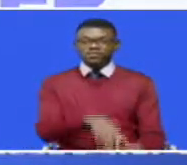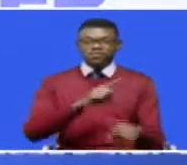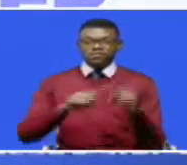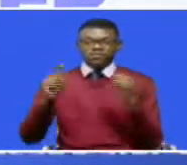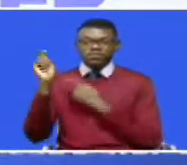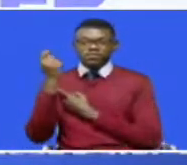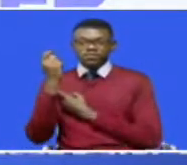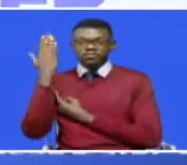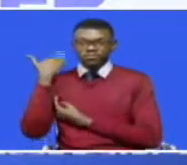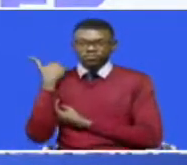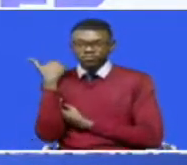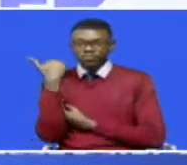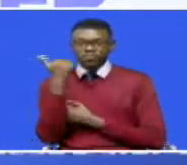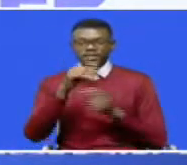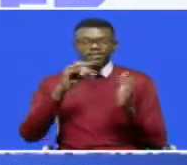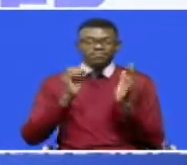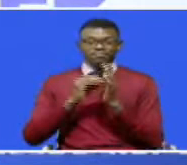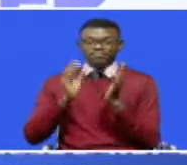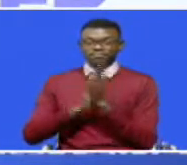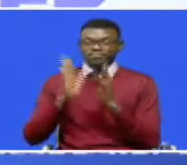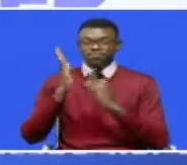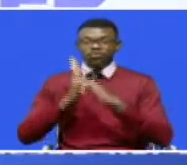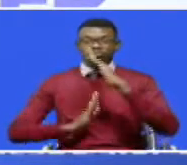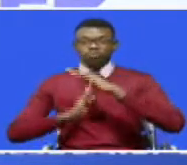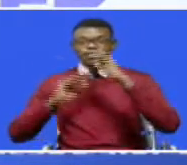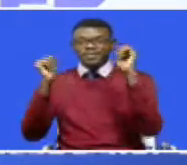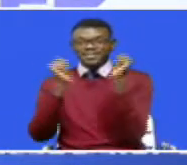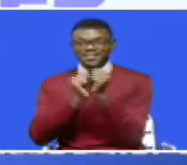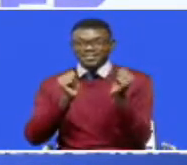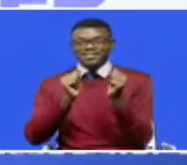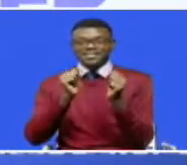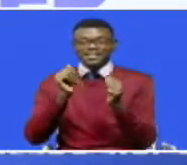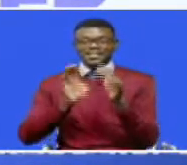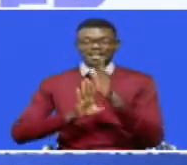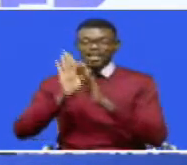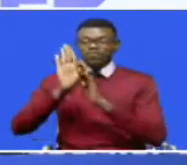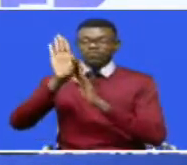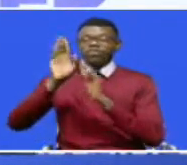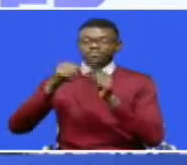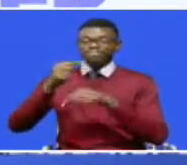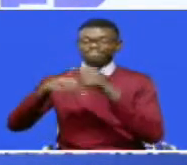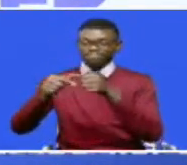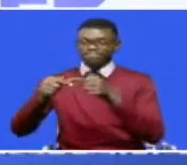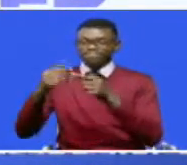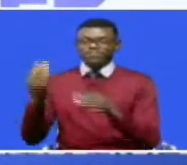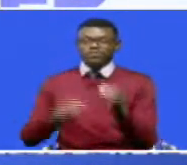was listed among the top 10 developing economies in Africa for e-commerce,